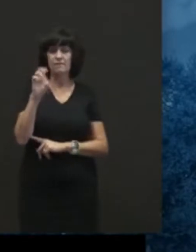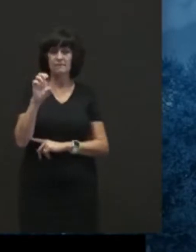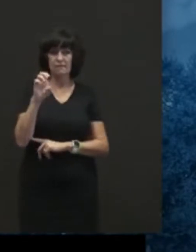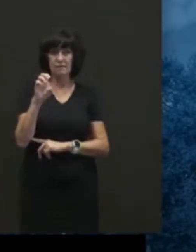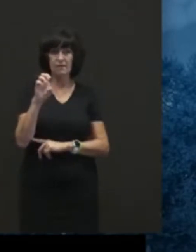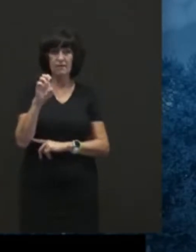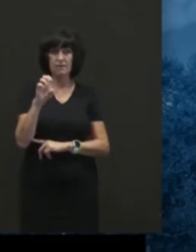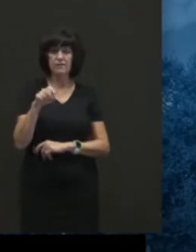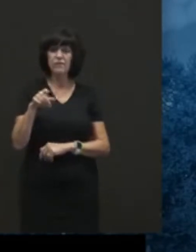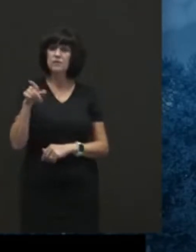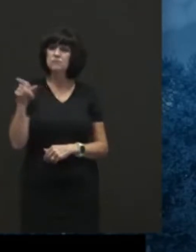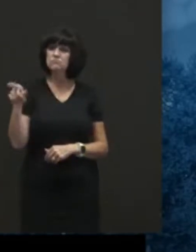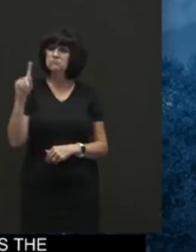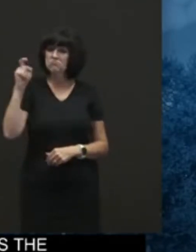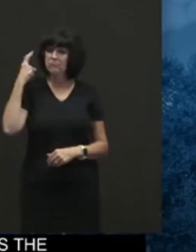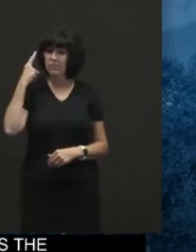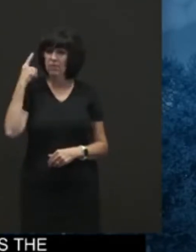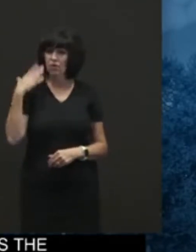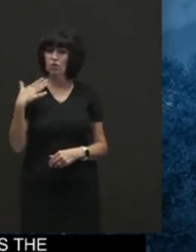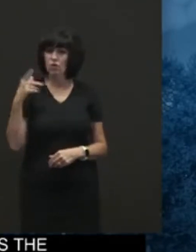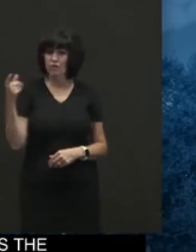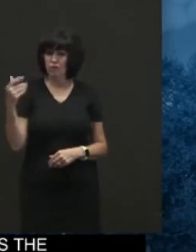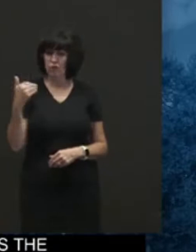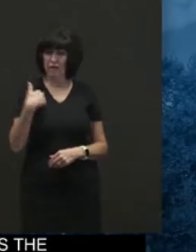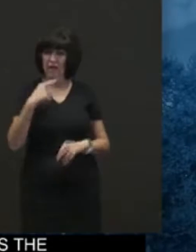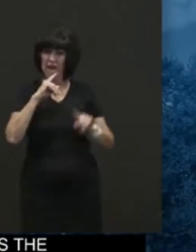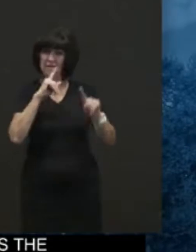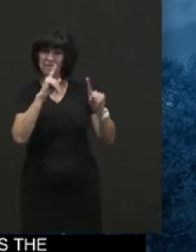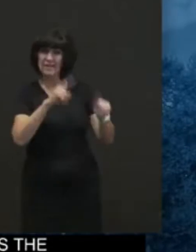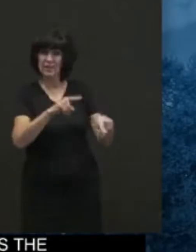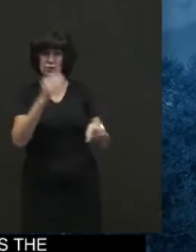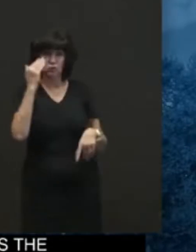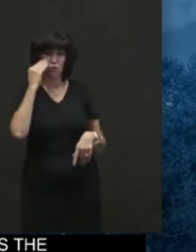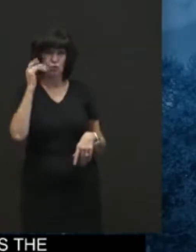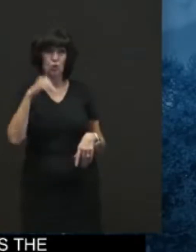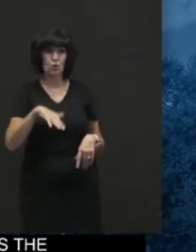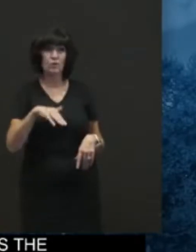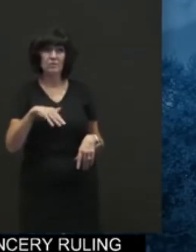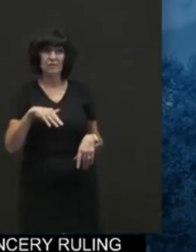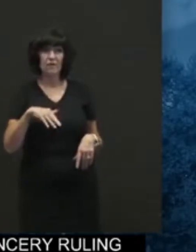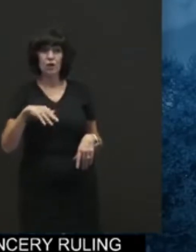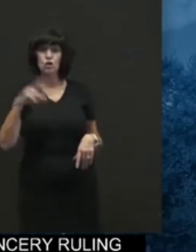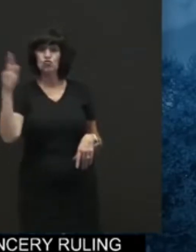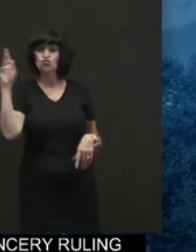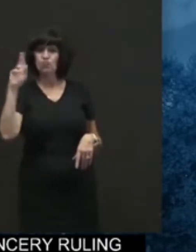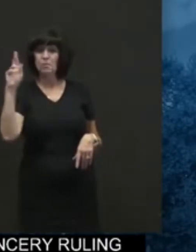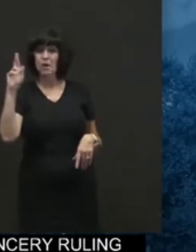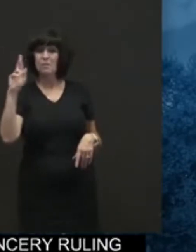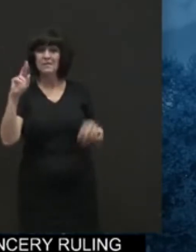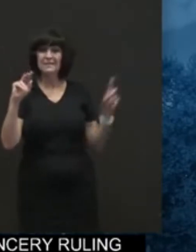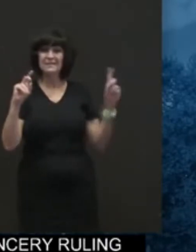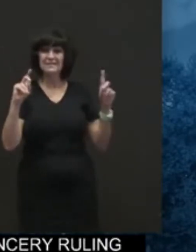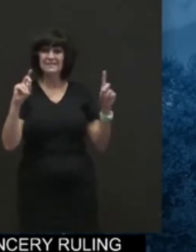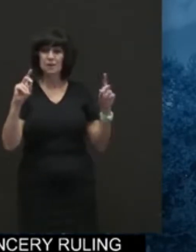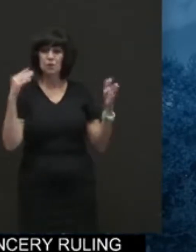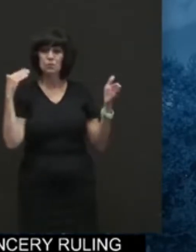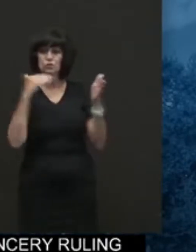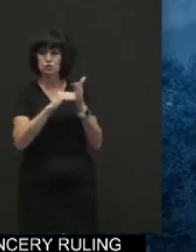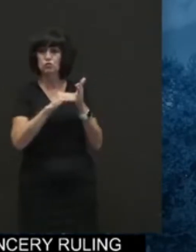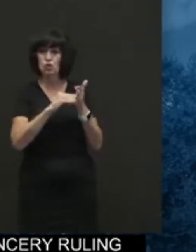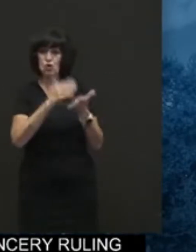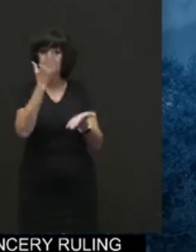of Chancery ruling in Delaware Republican Party's lawsuit trying to stop mail-in voting? Yeah, I think it was the right